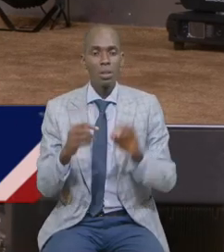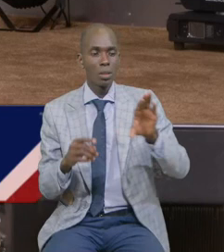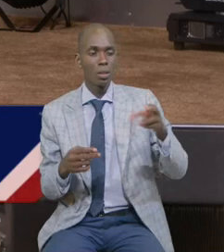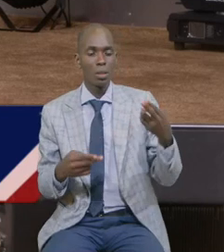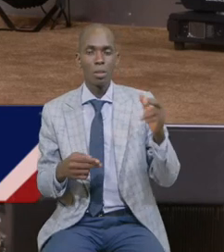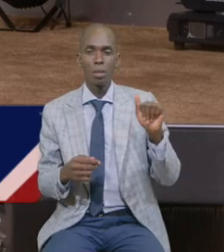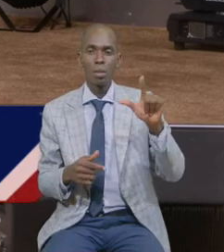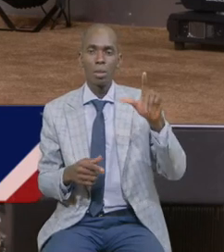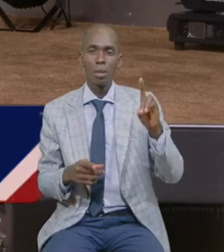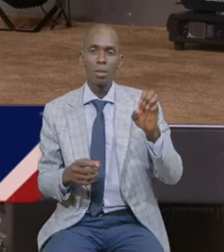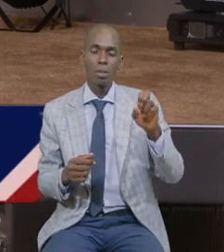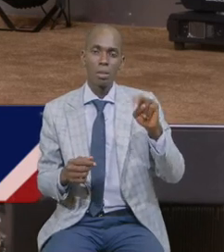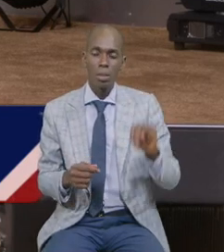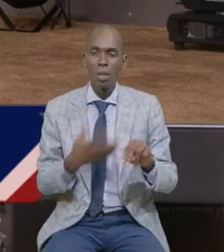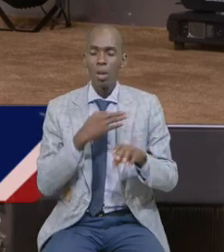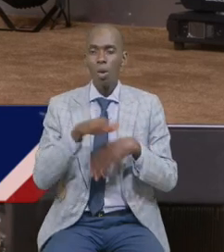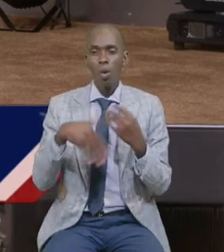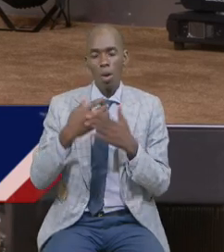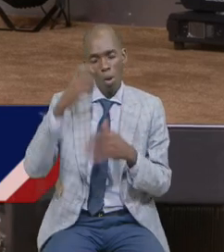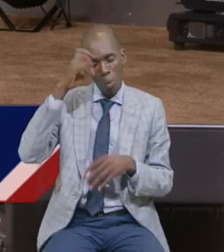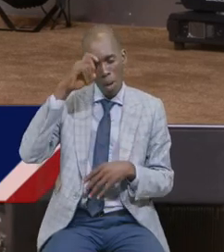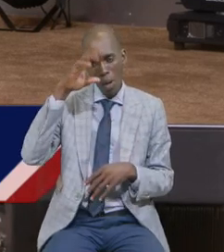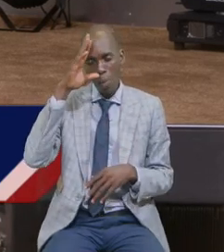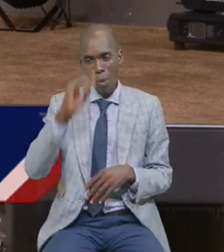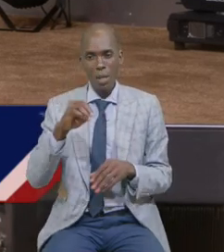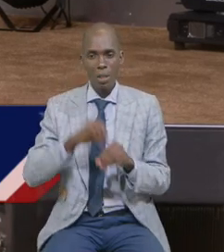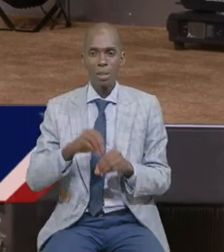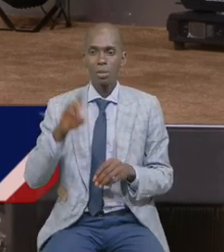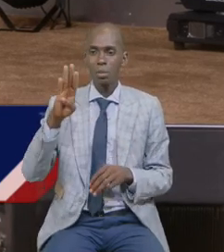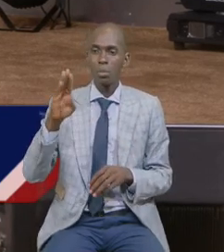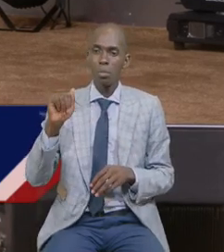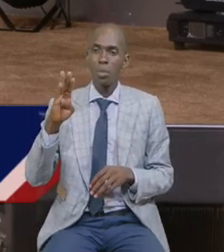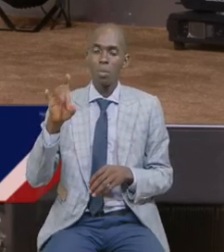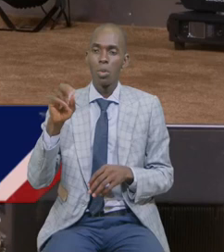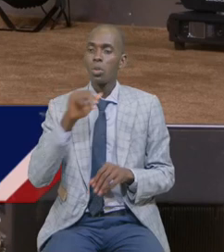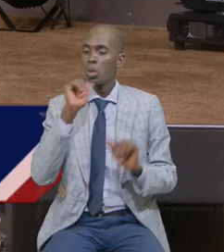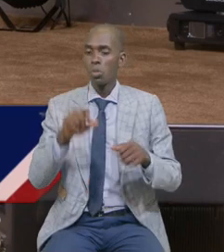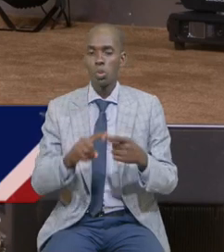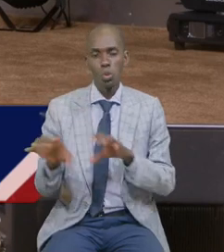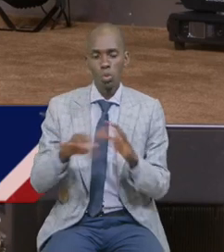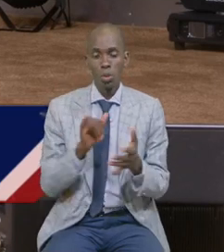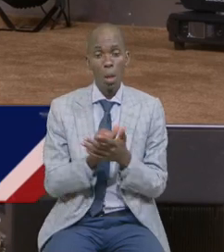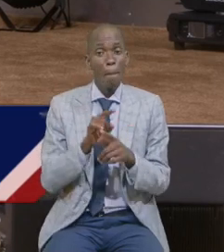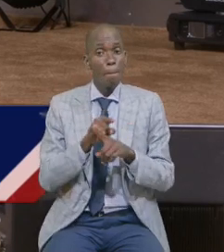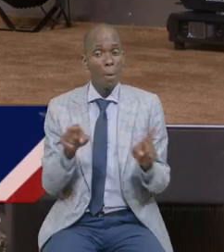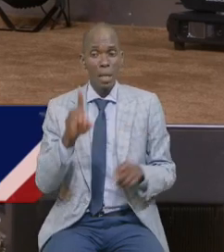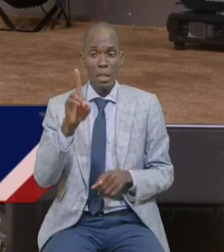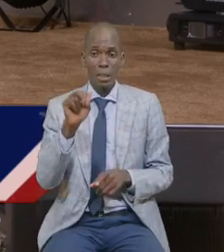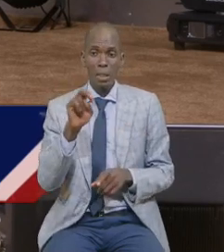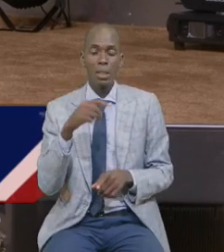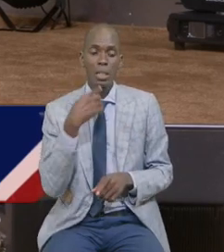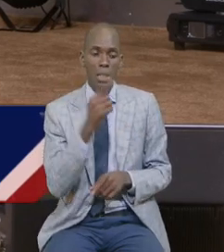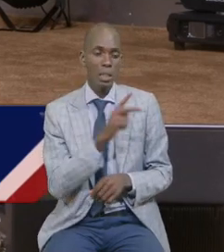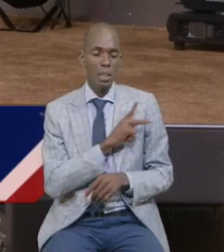Babylon, none of those wise men in Babylon could recover the dream. But Daniel said, give me time and I will